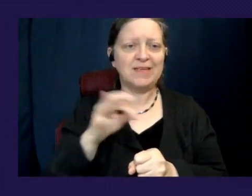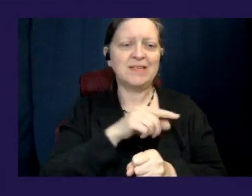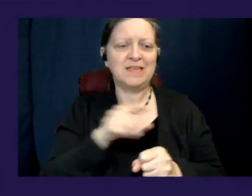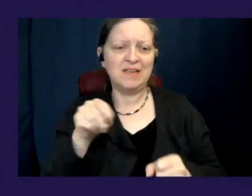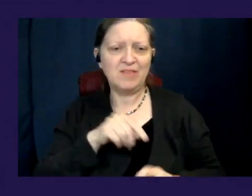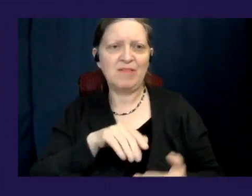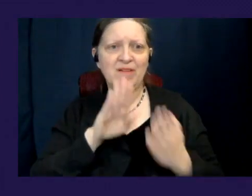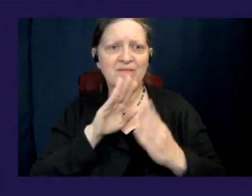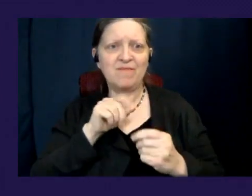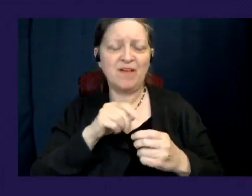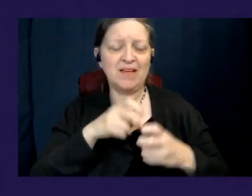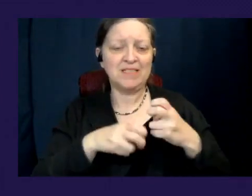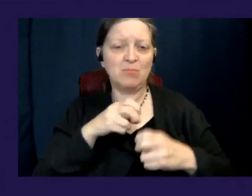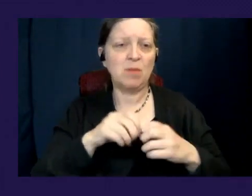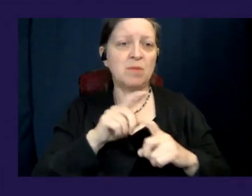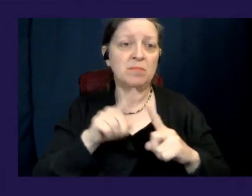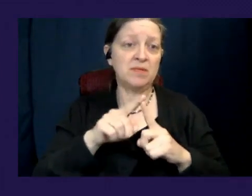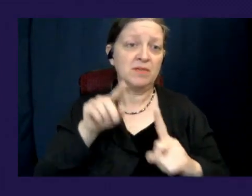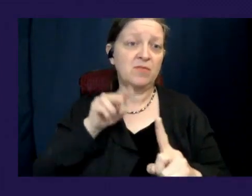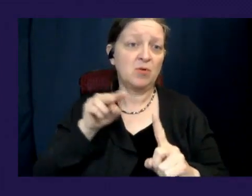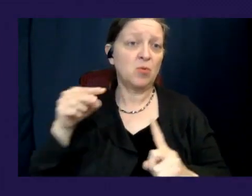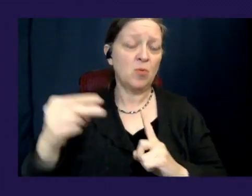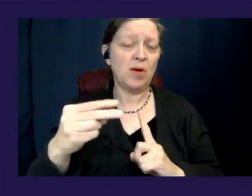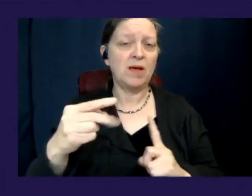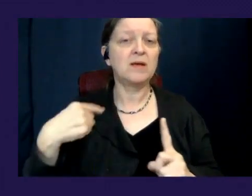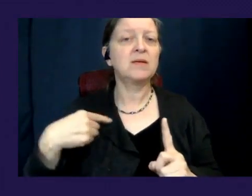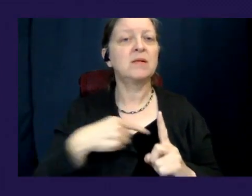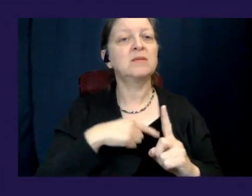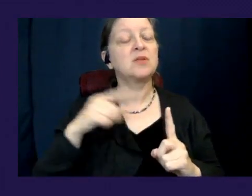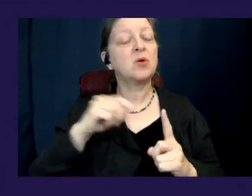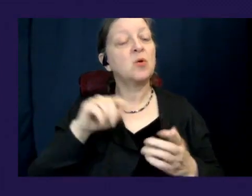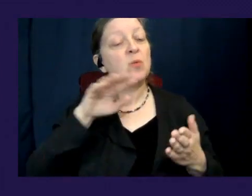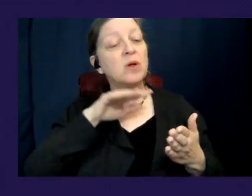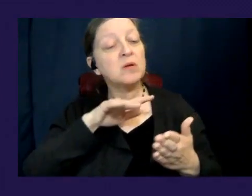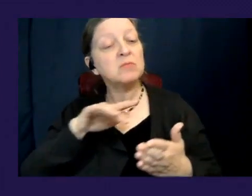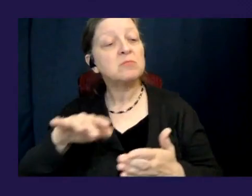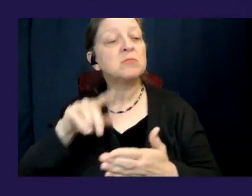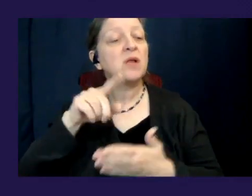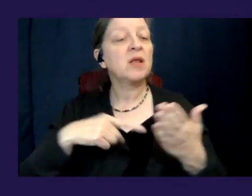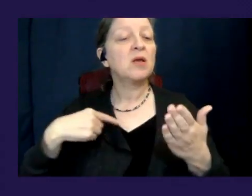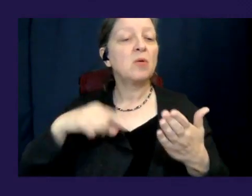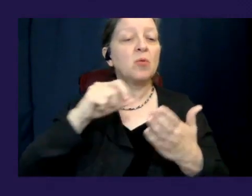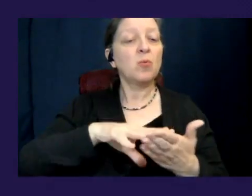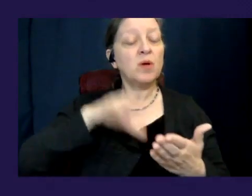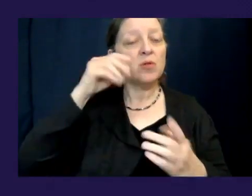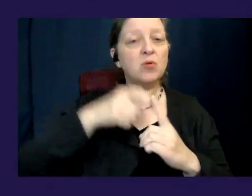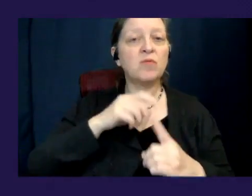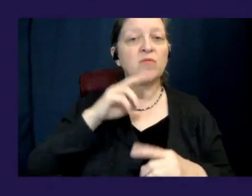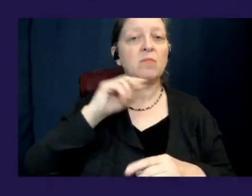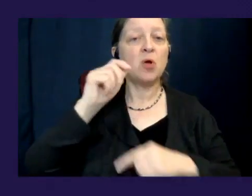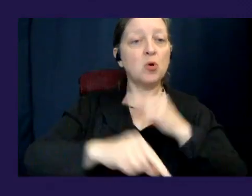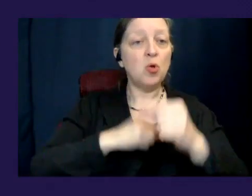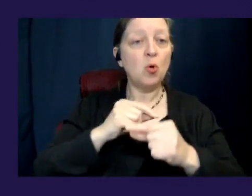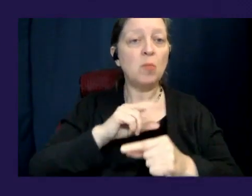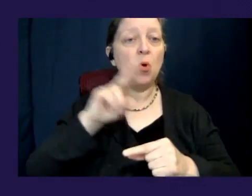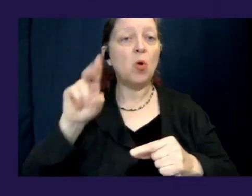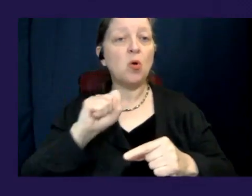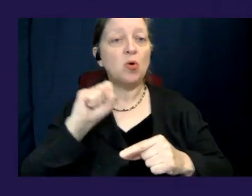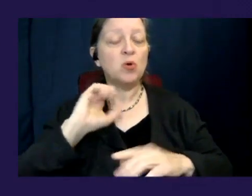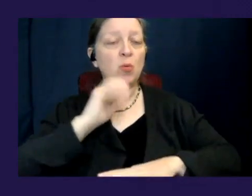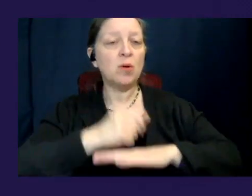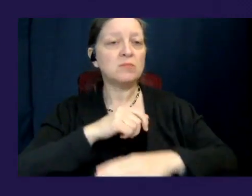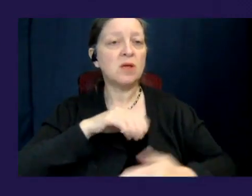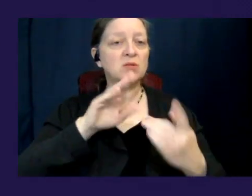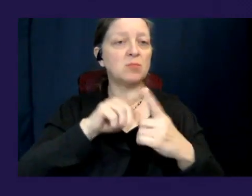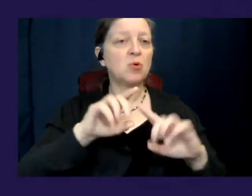panel is examining what we can learn from global and US-based approaches to social listening that can help the US public health system better prepare and